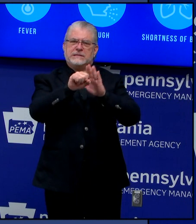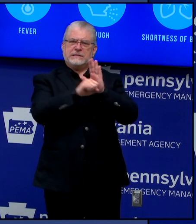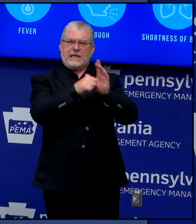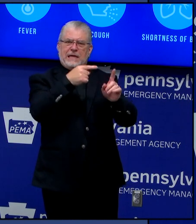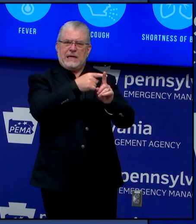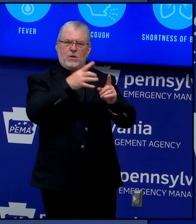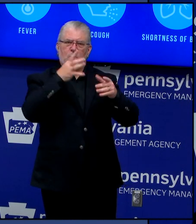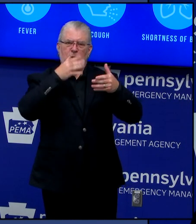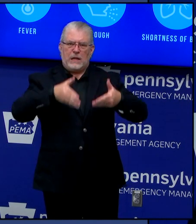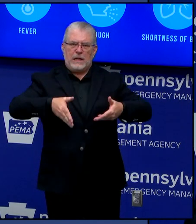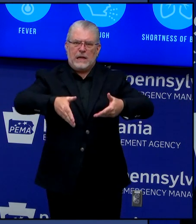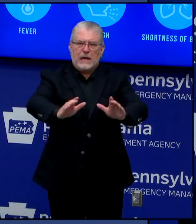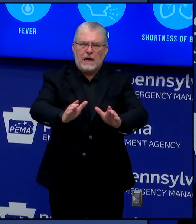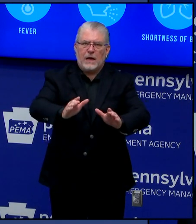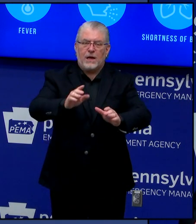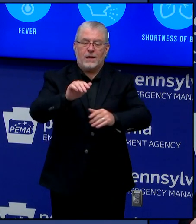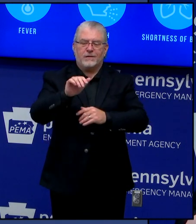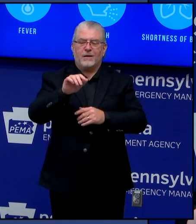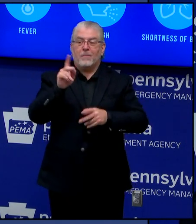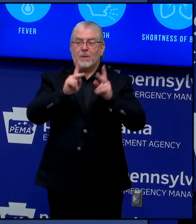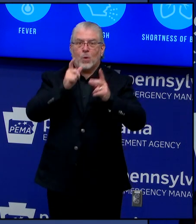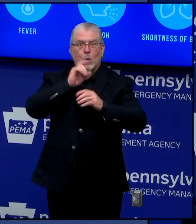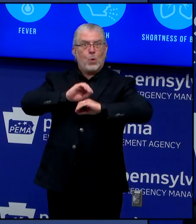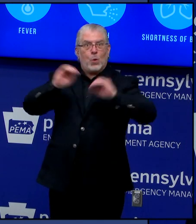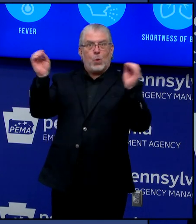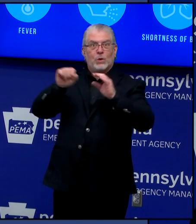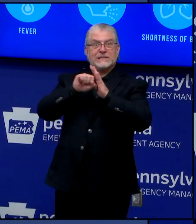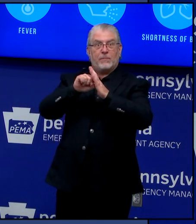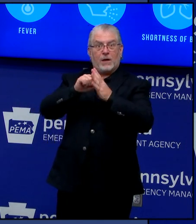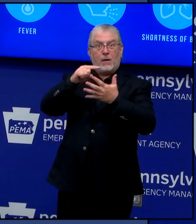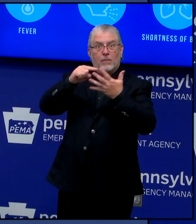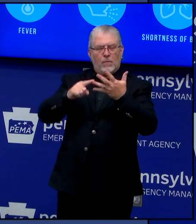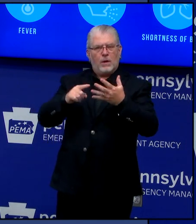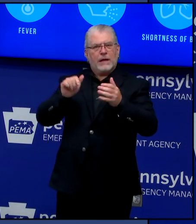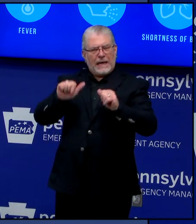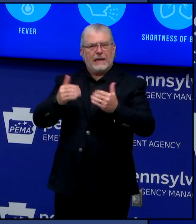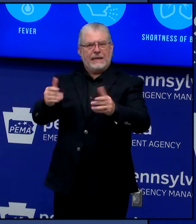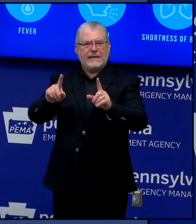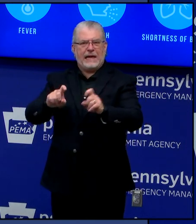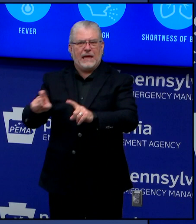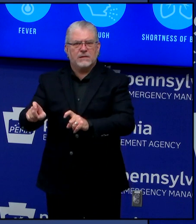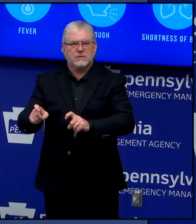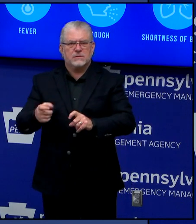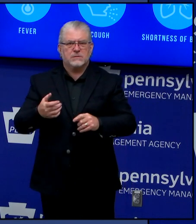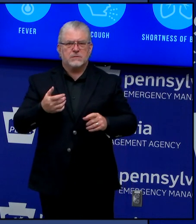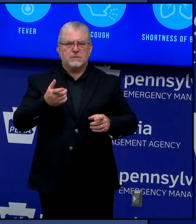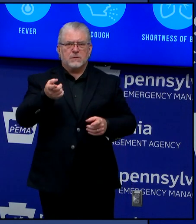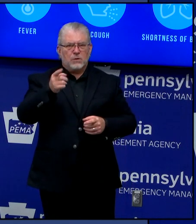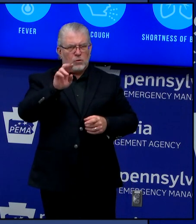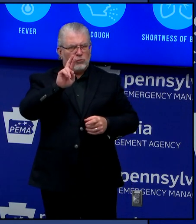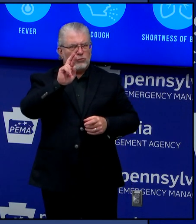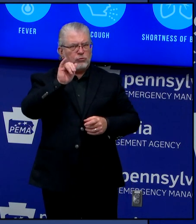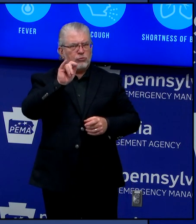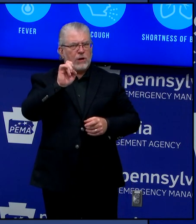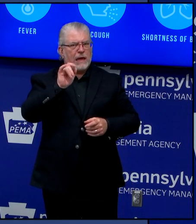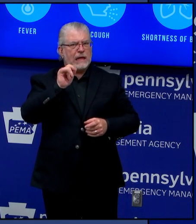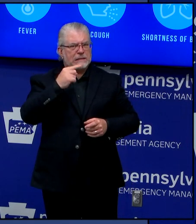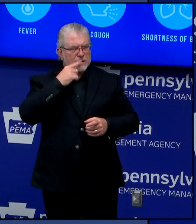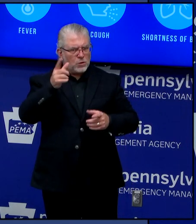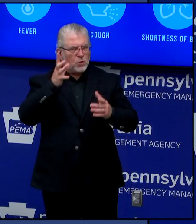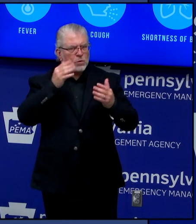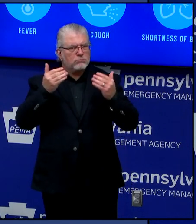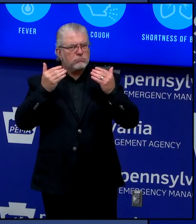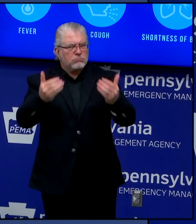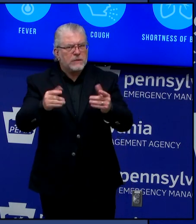theirs? Well, so, I mean, Rite Aid is part of our testing sites. So, we are building an eclectic array